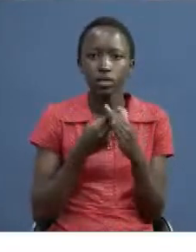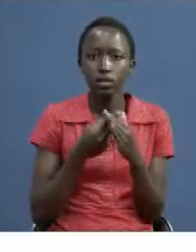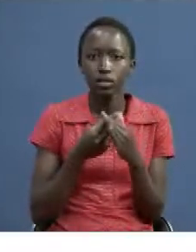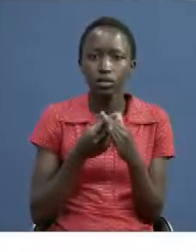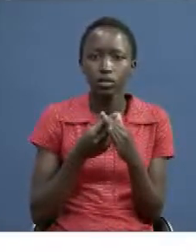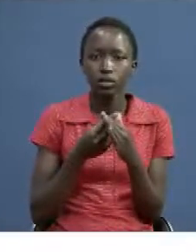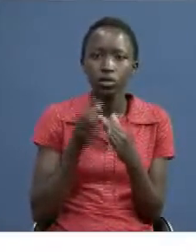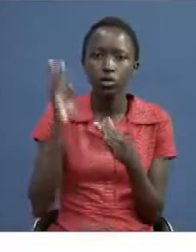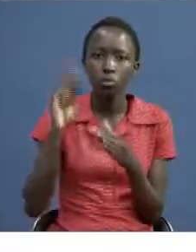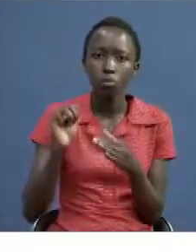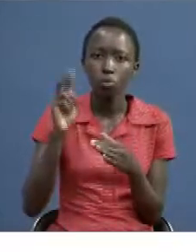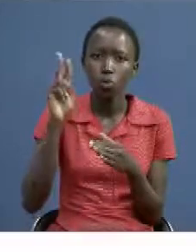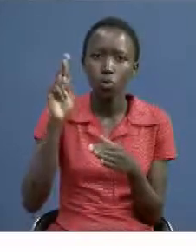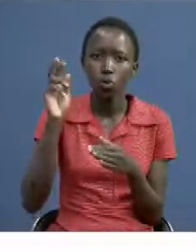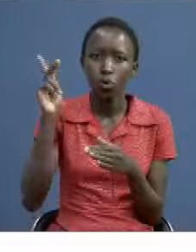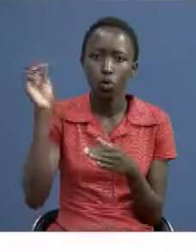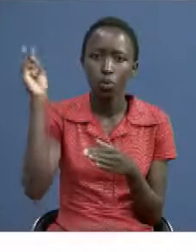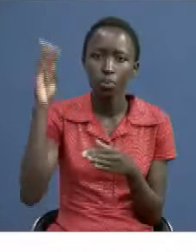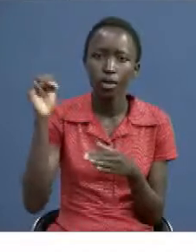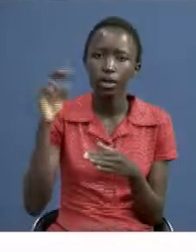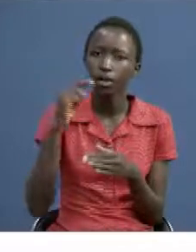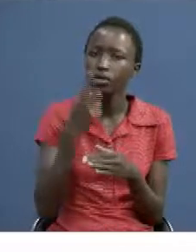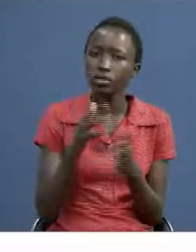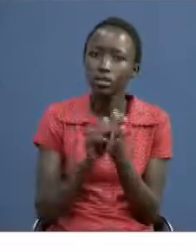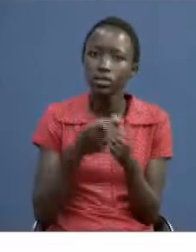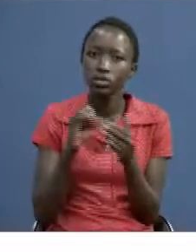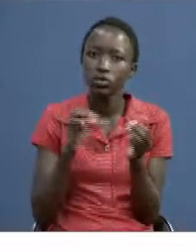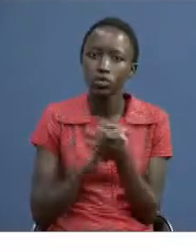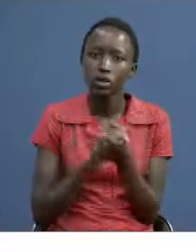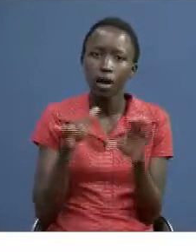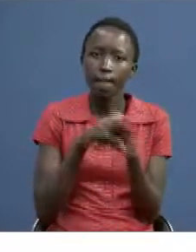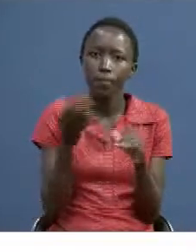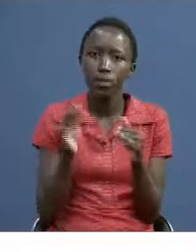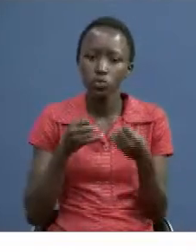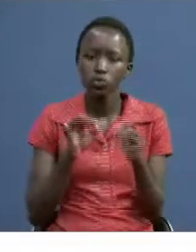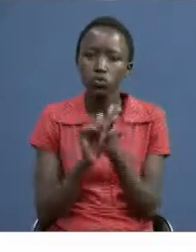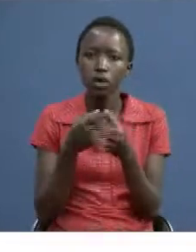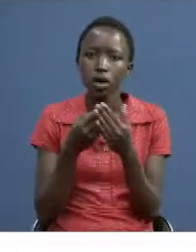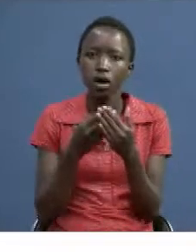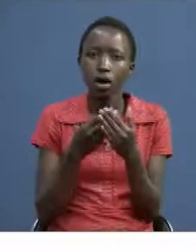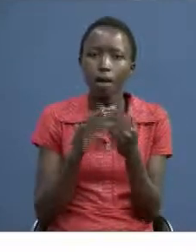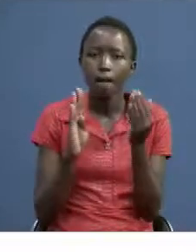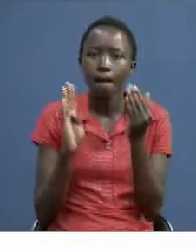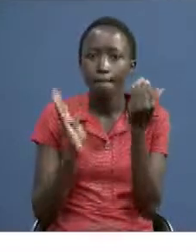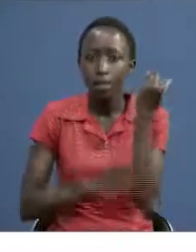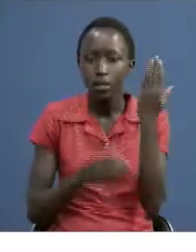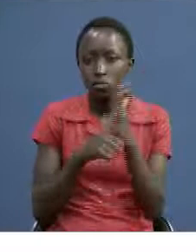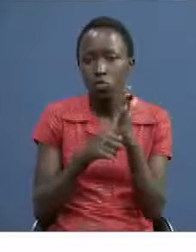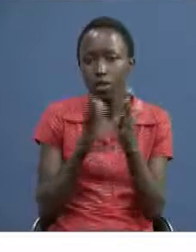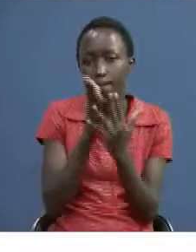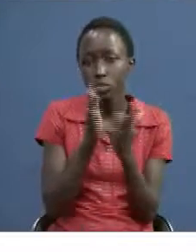Majority Leader Kipchumba Murkomen fronting the narrative that there were Jubilee MPs trying to create bad blood between President